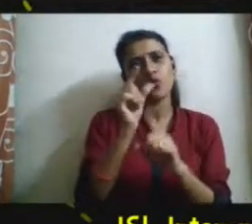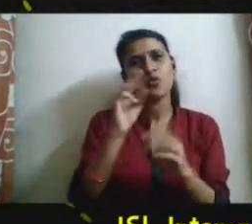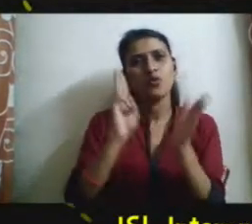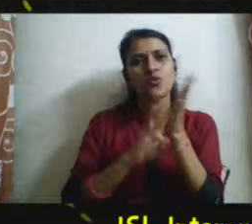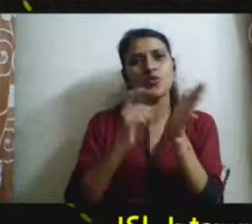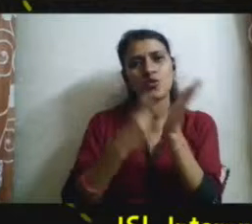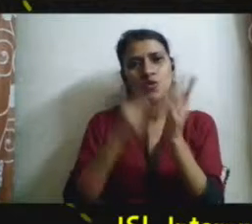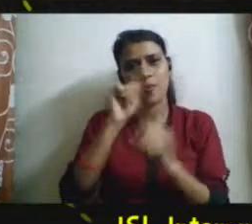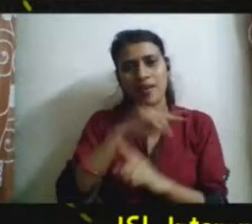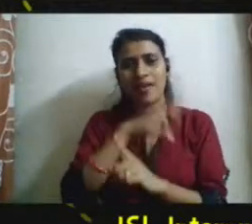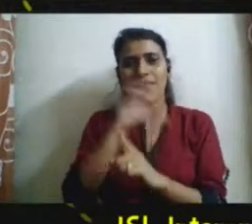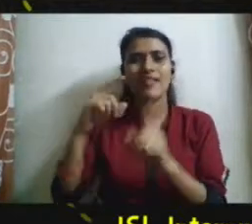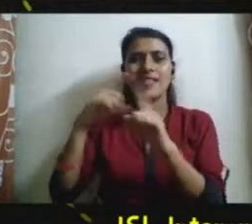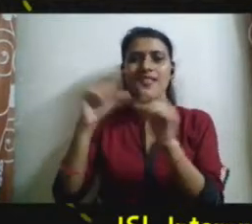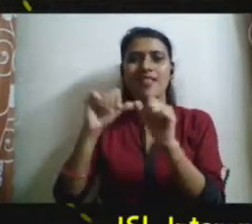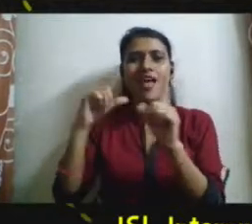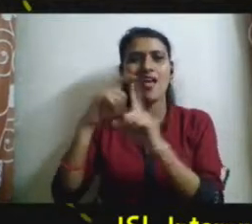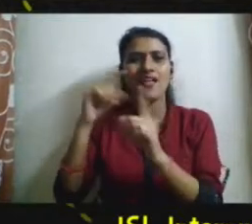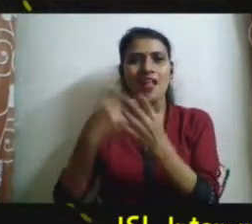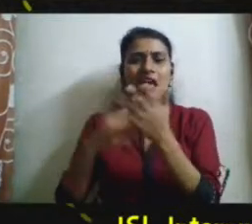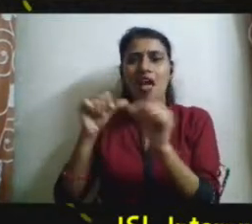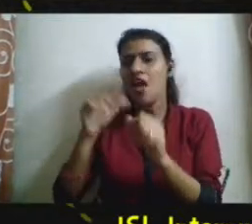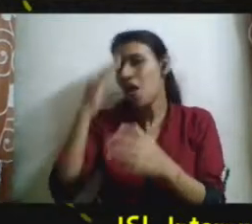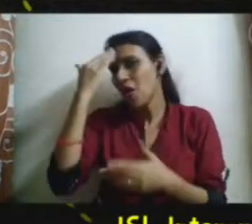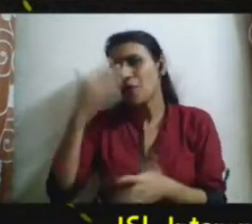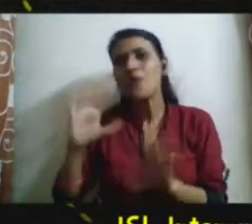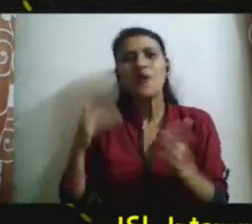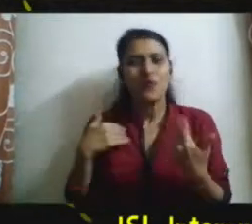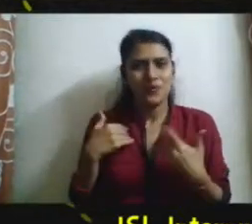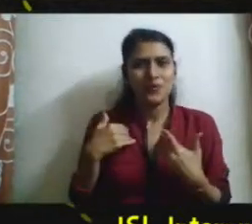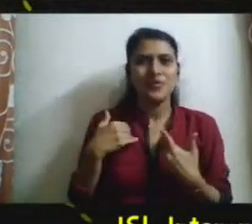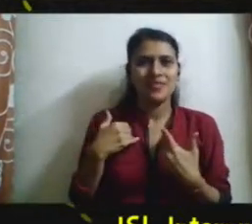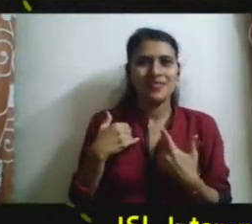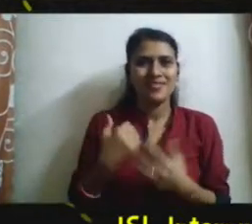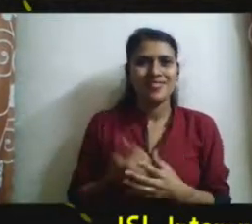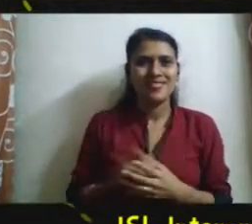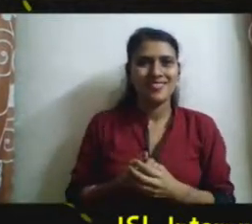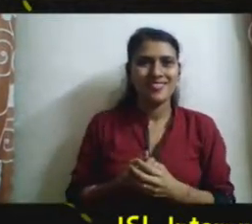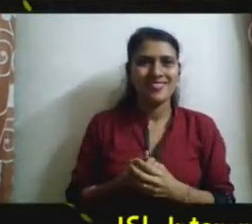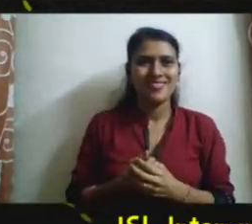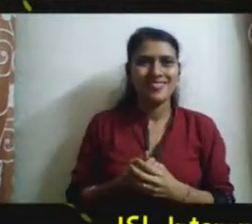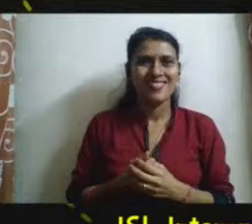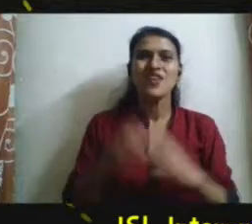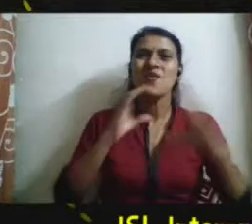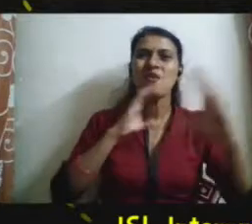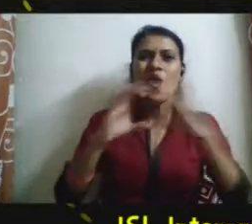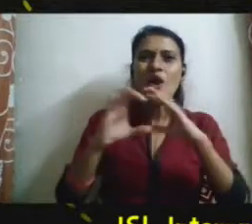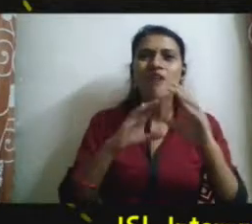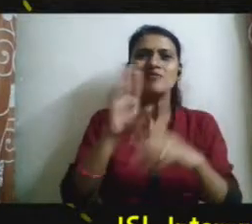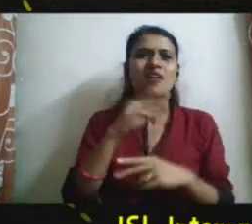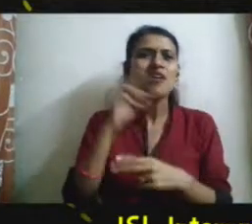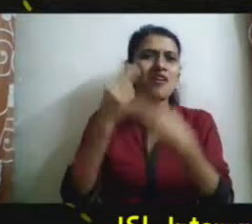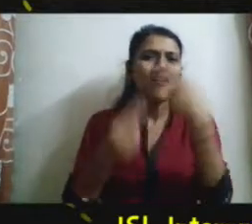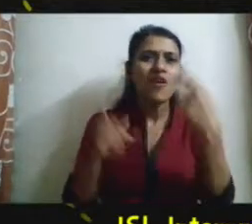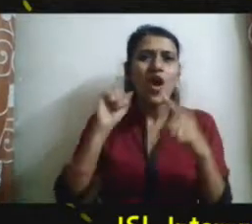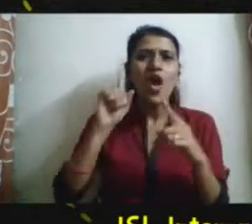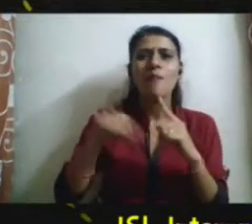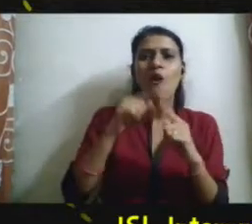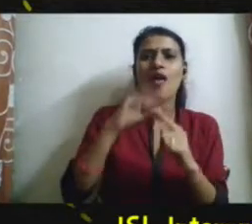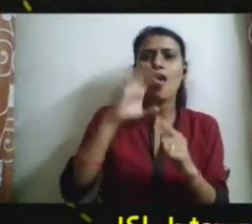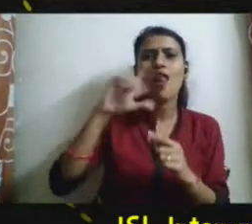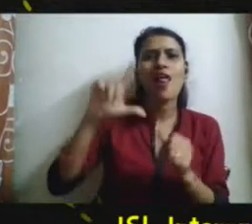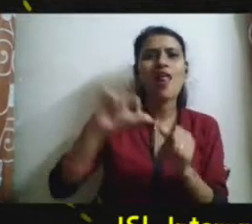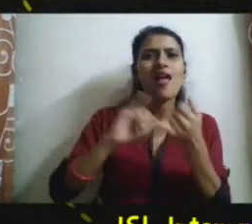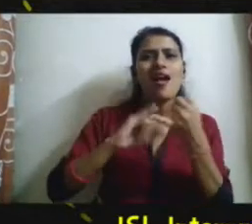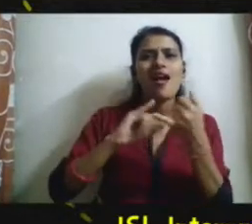was thinking like I am so ignorant. And of course, Mood Hake went off to do a conversation without knowing anything about classical music. So I'm relieved